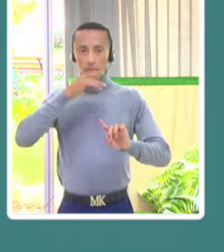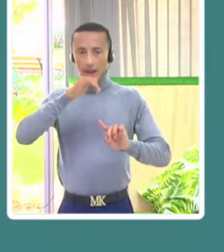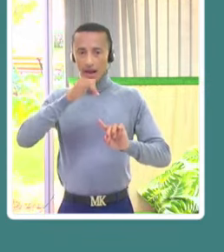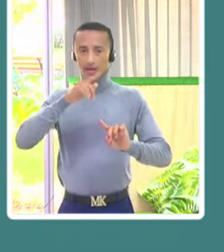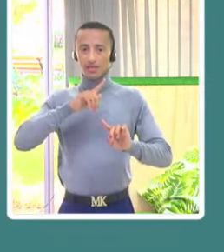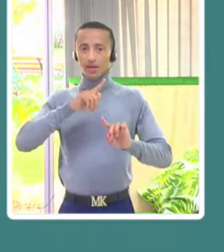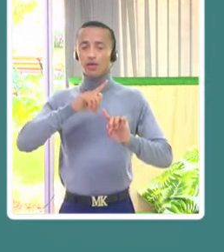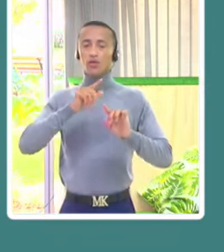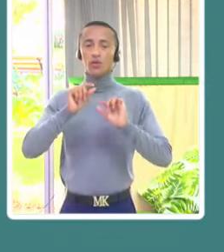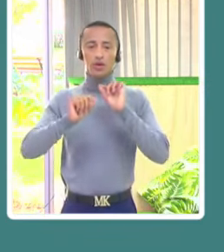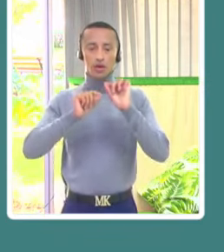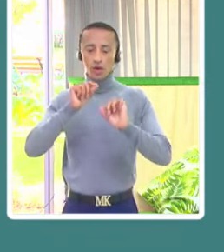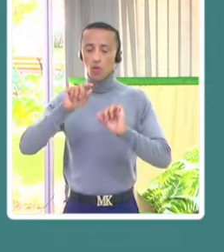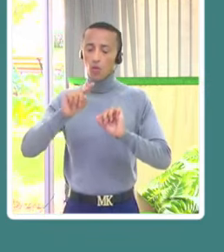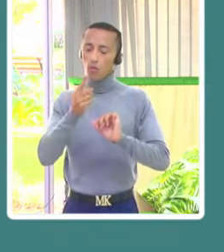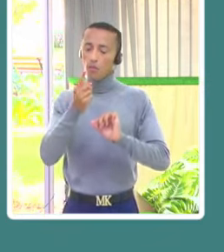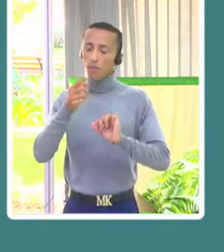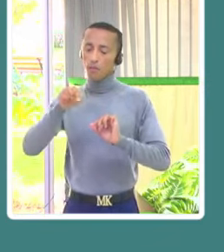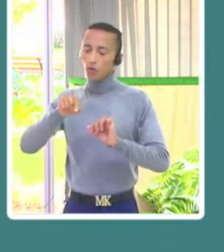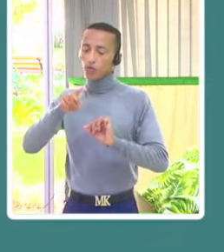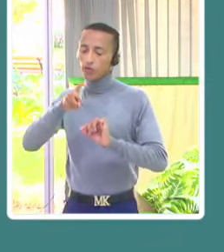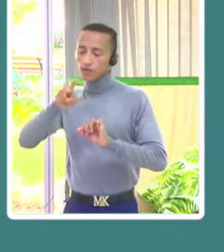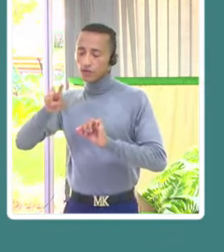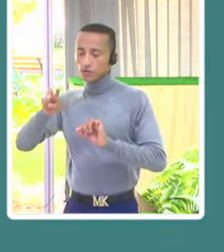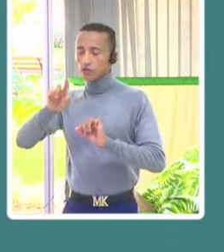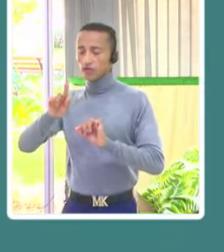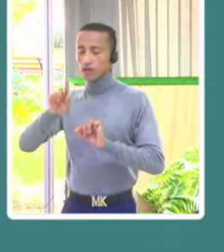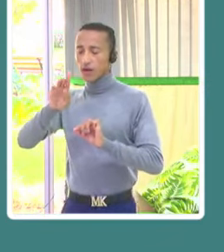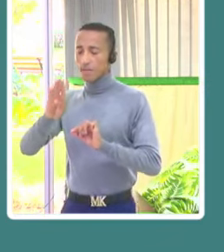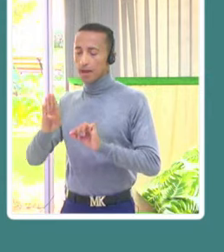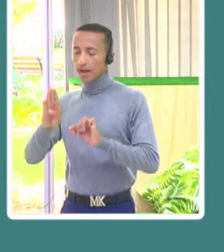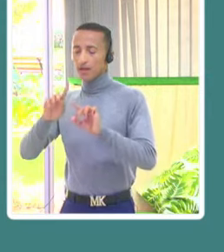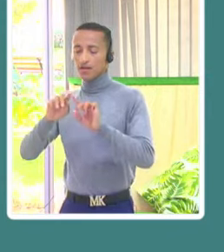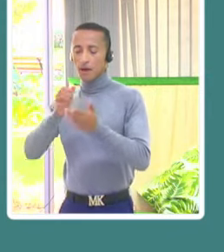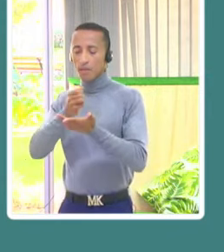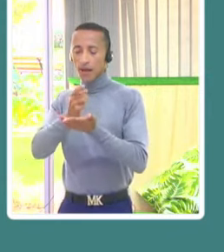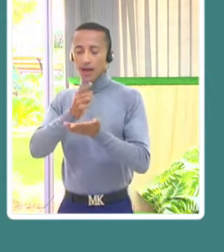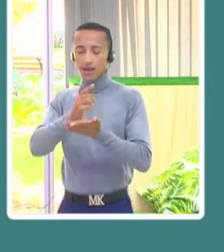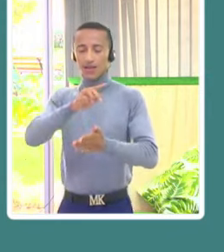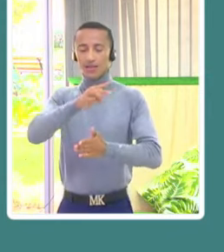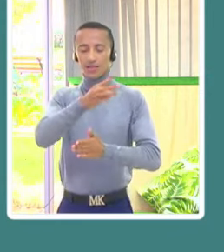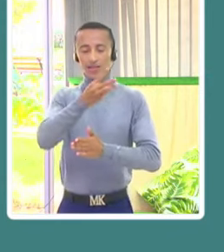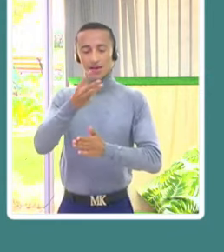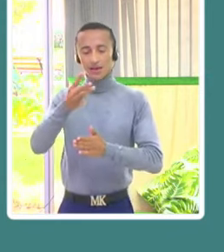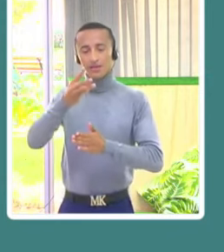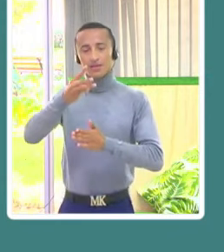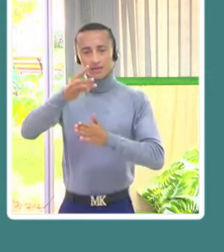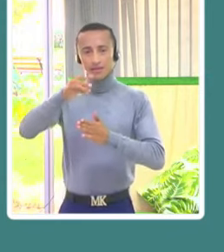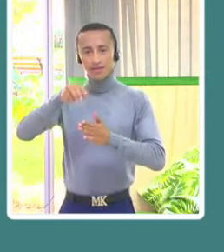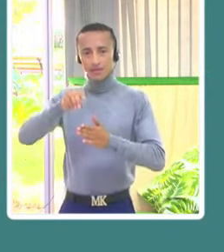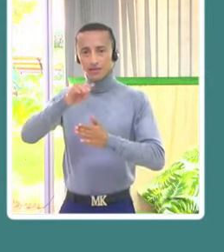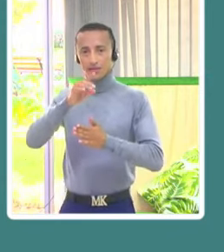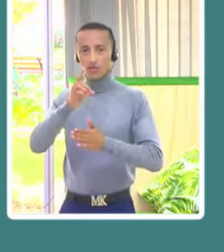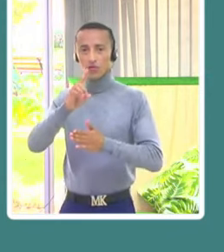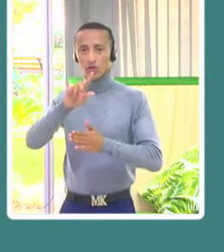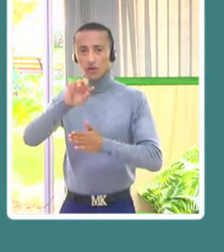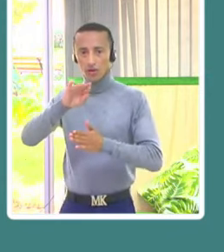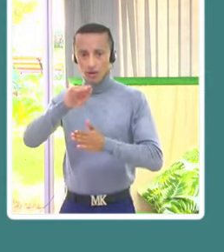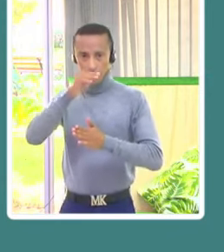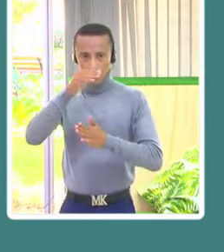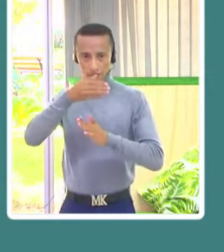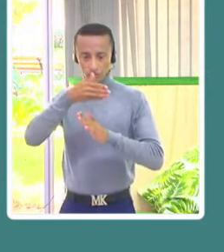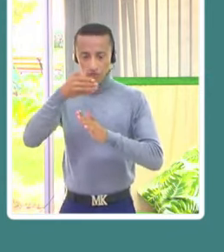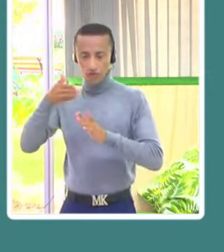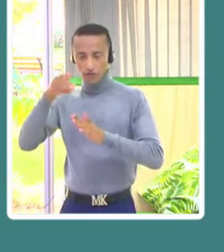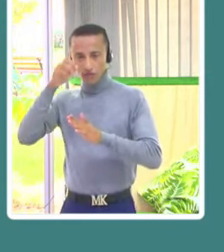for $3 per month. So it's free. So you have people learning